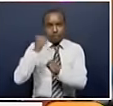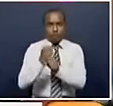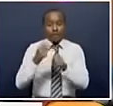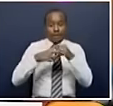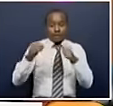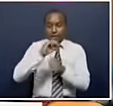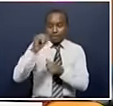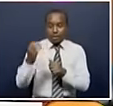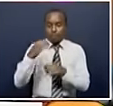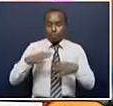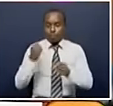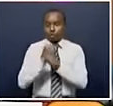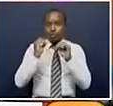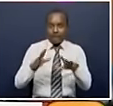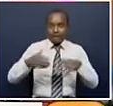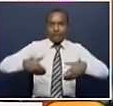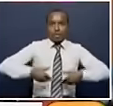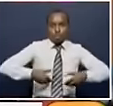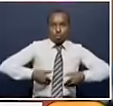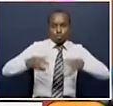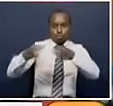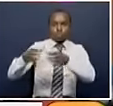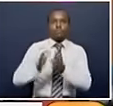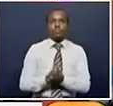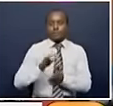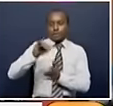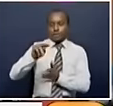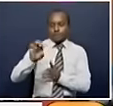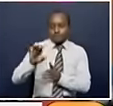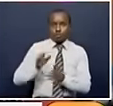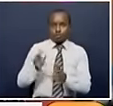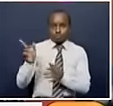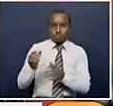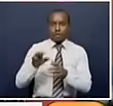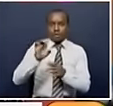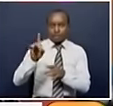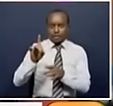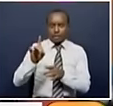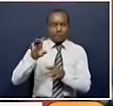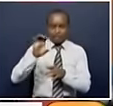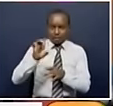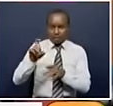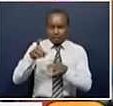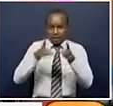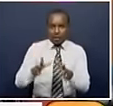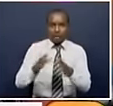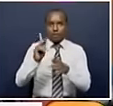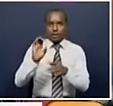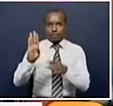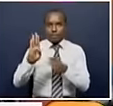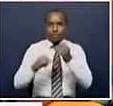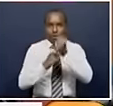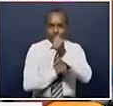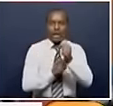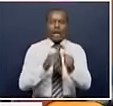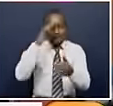of jobless people are young persons. Jane Mwangi is the executive director of the KCB Foundation and is a firm believer that the youth hold the